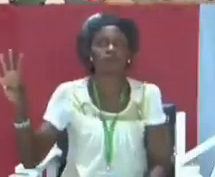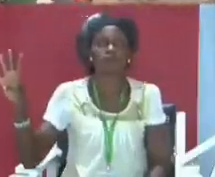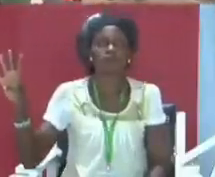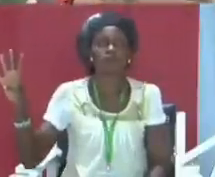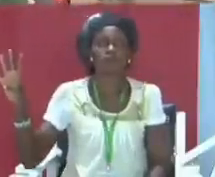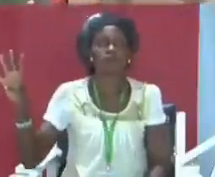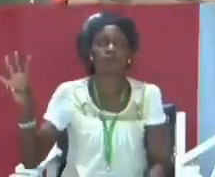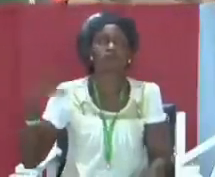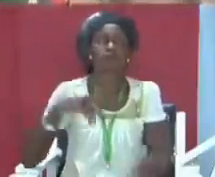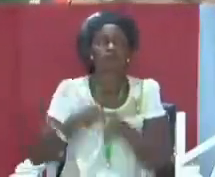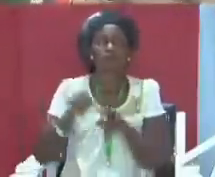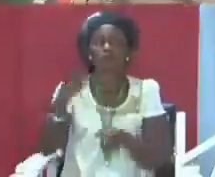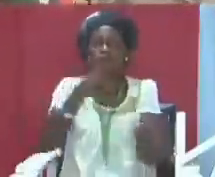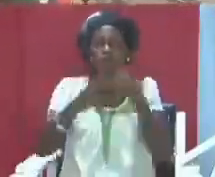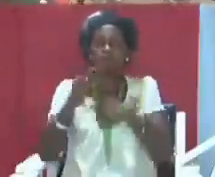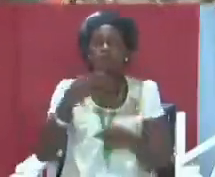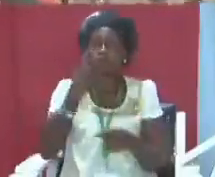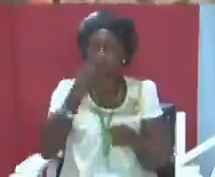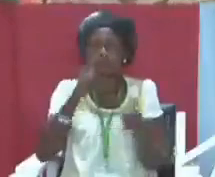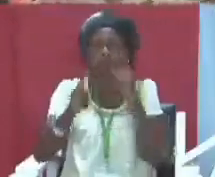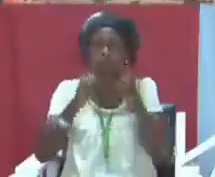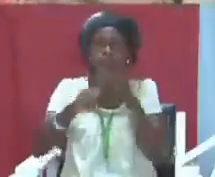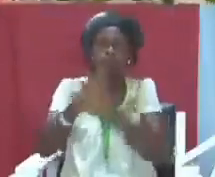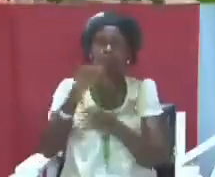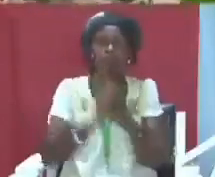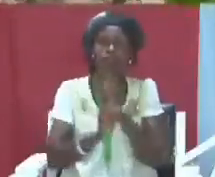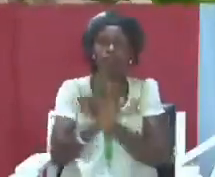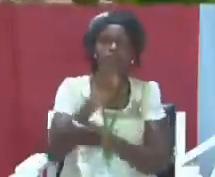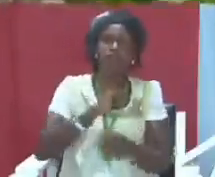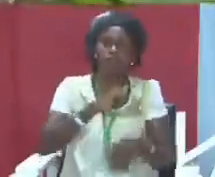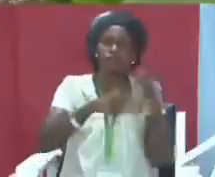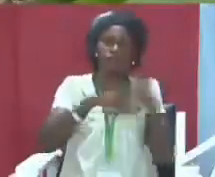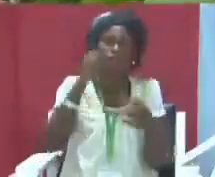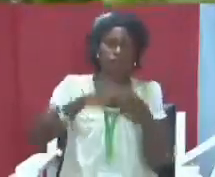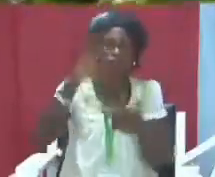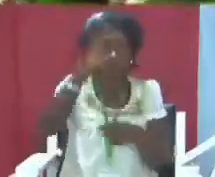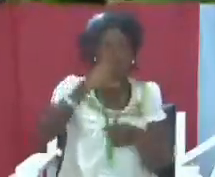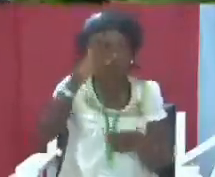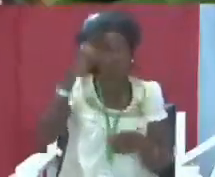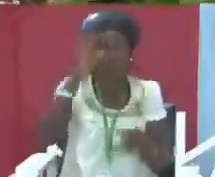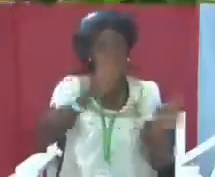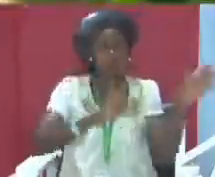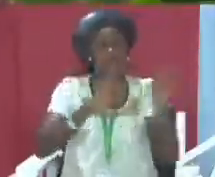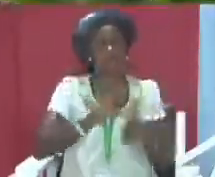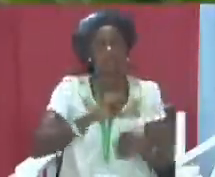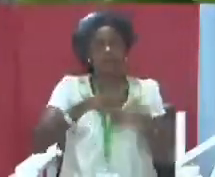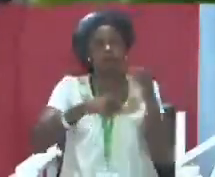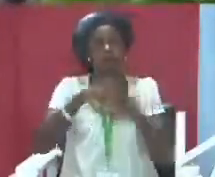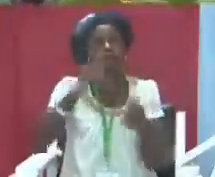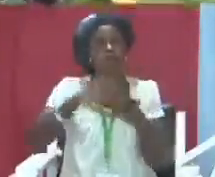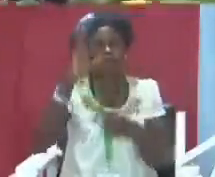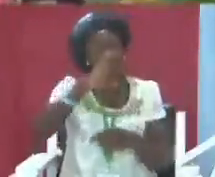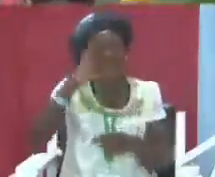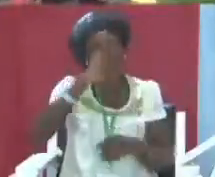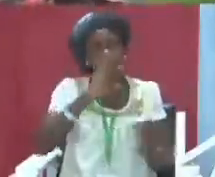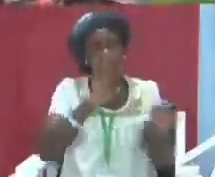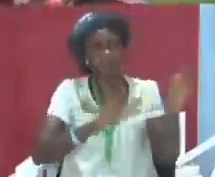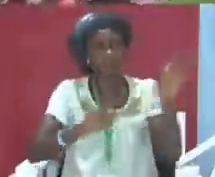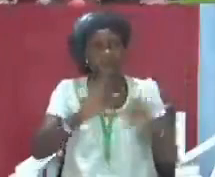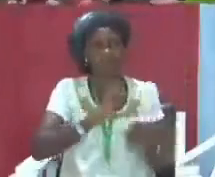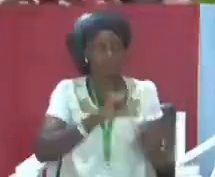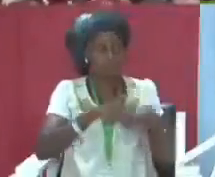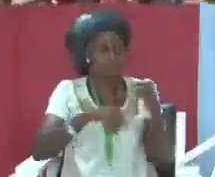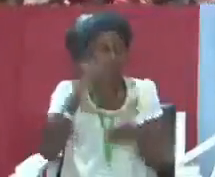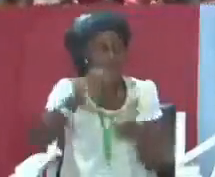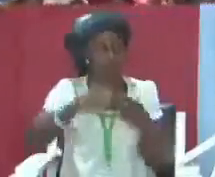And as you are coming, say, God, I am going out to find mercy. I am going out to find mercy. I am going